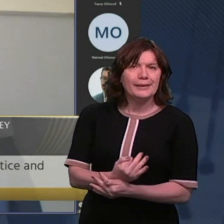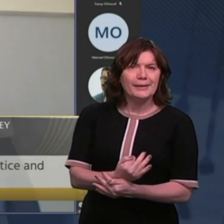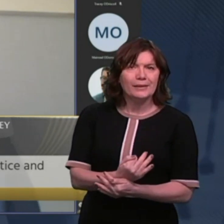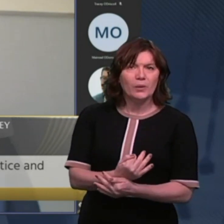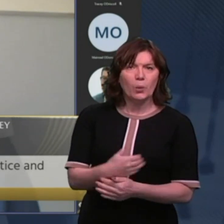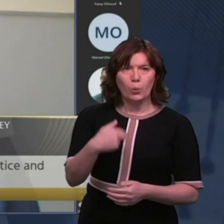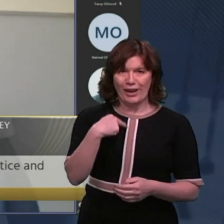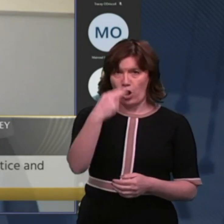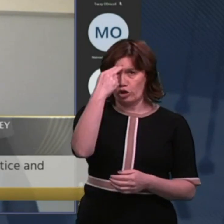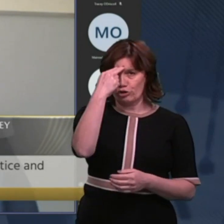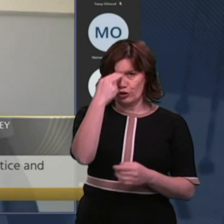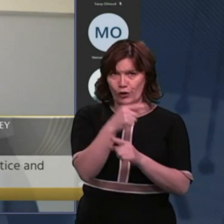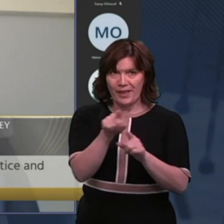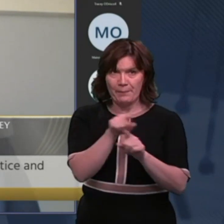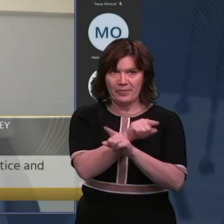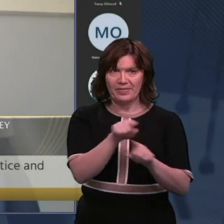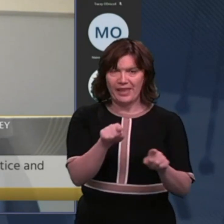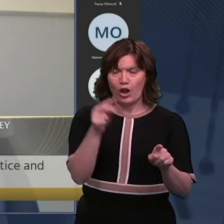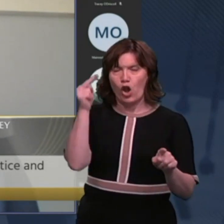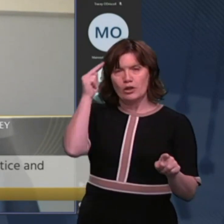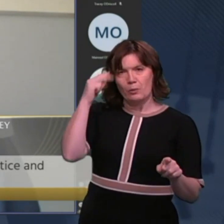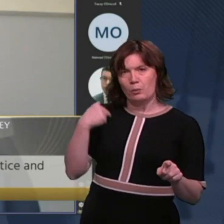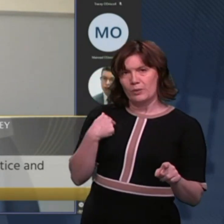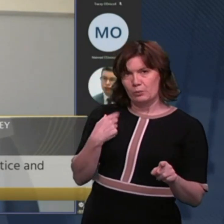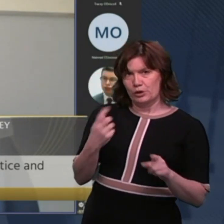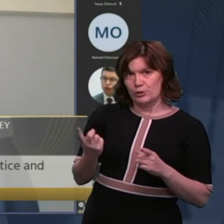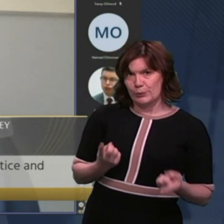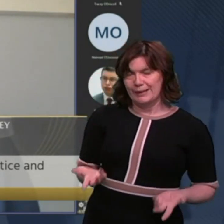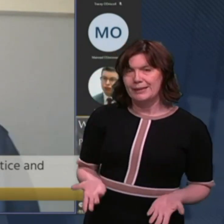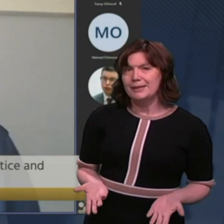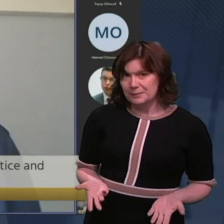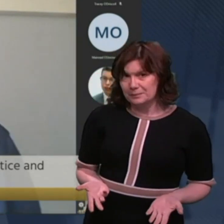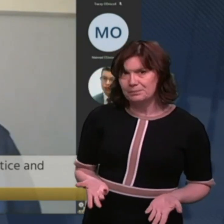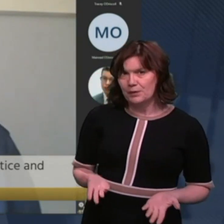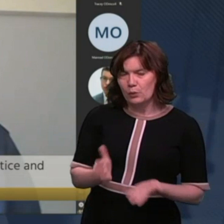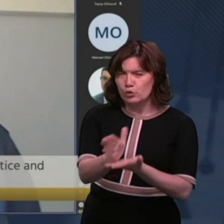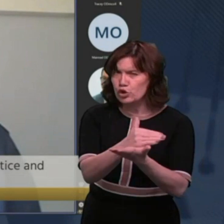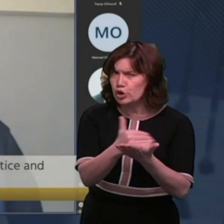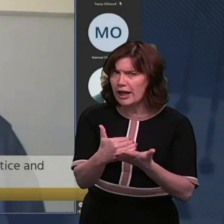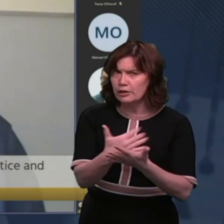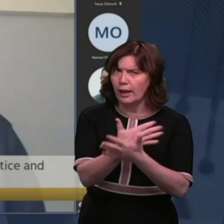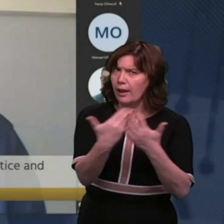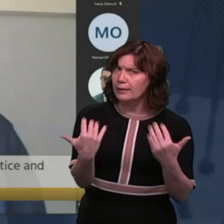them. There was a great sharing of information, and it